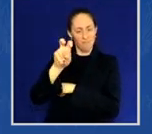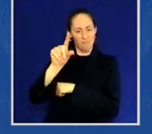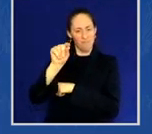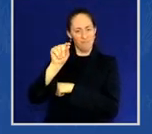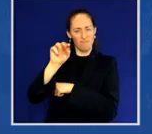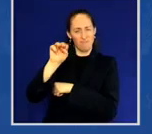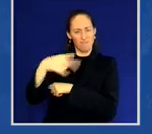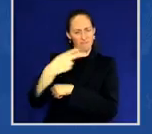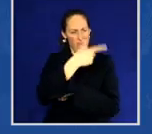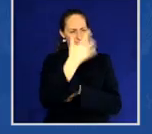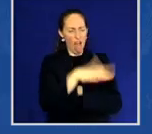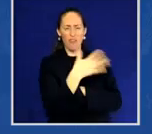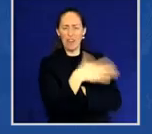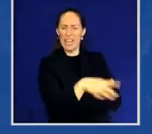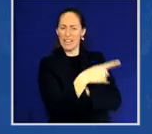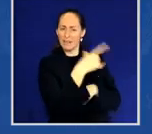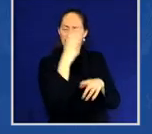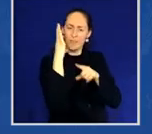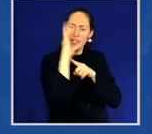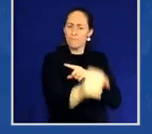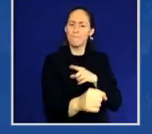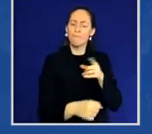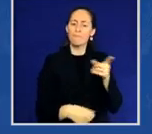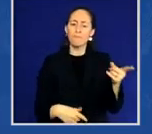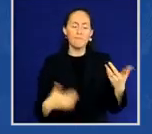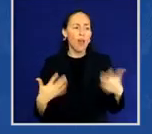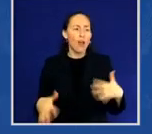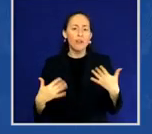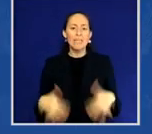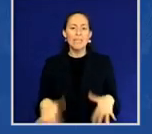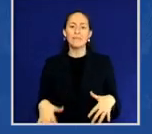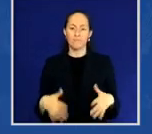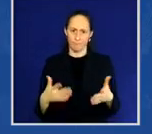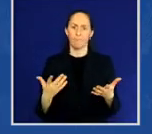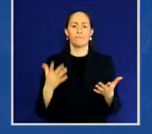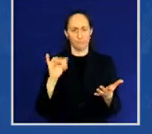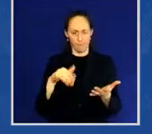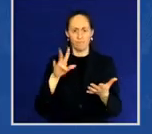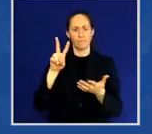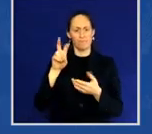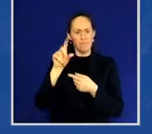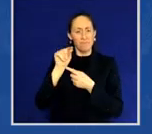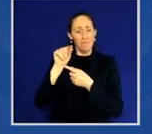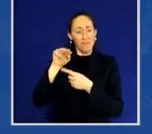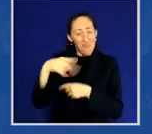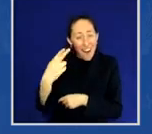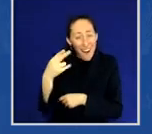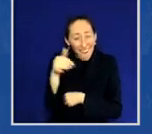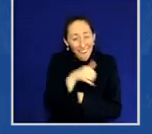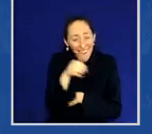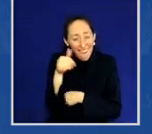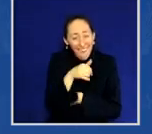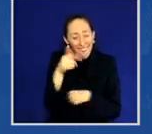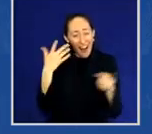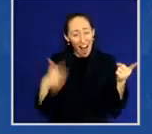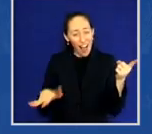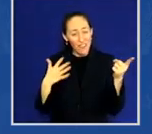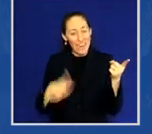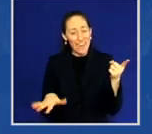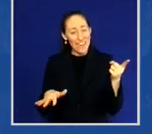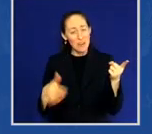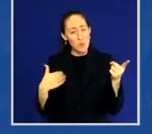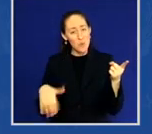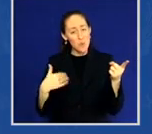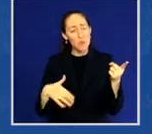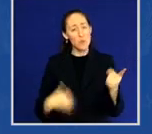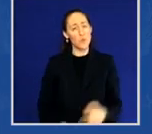rail in the world, 220 miles an hour. And the way, and